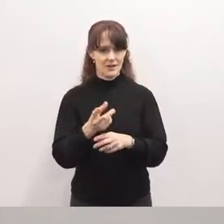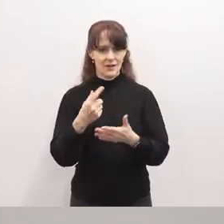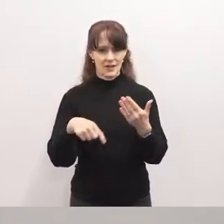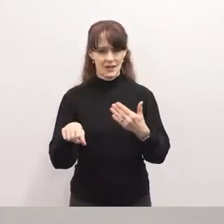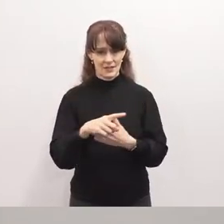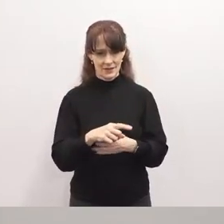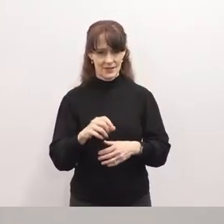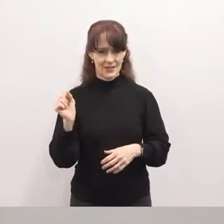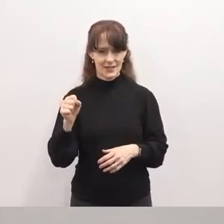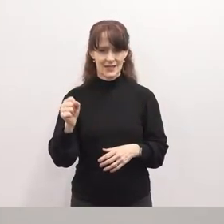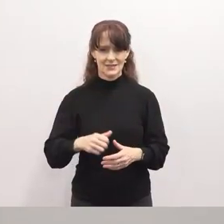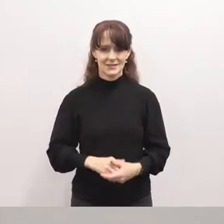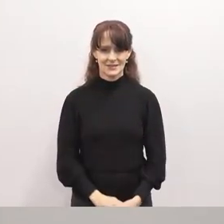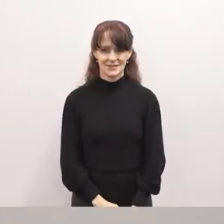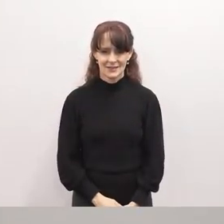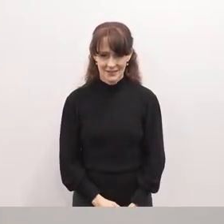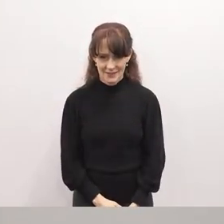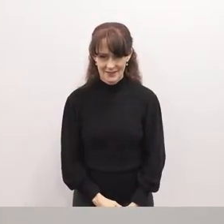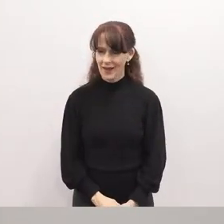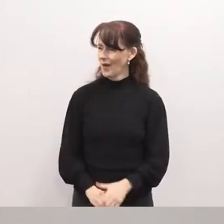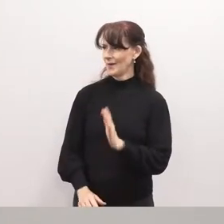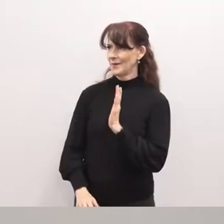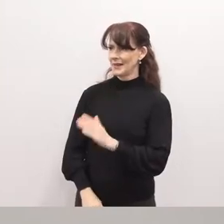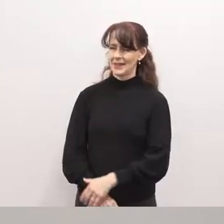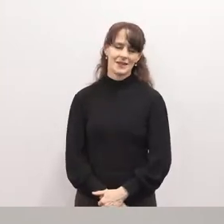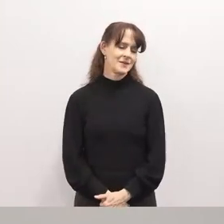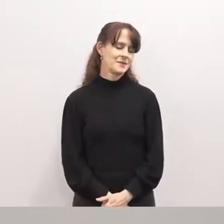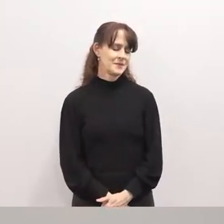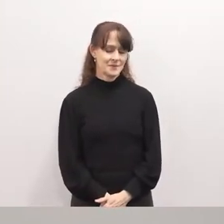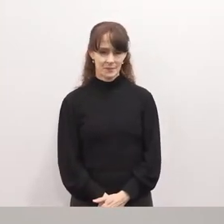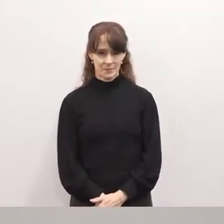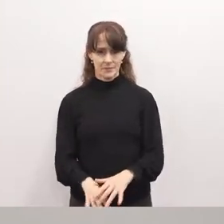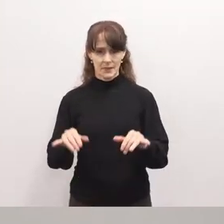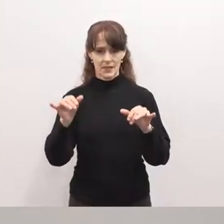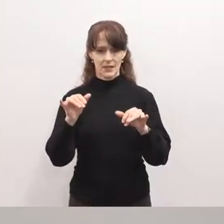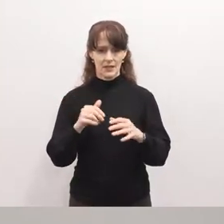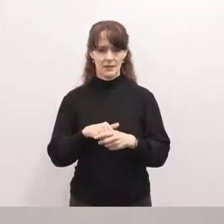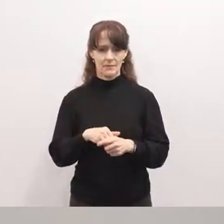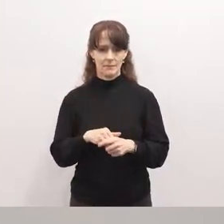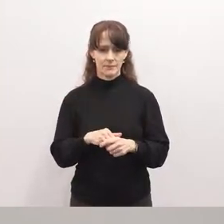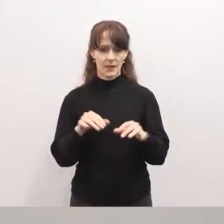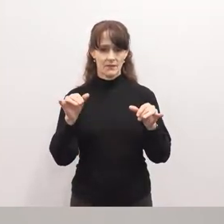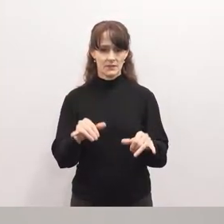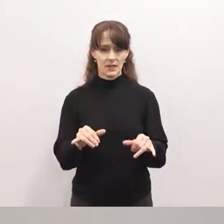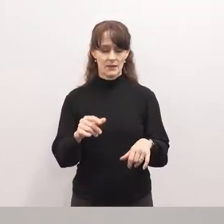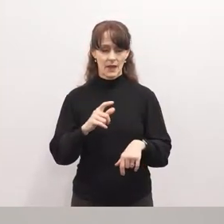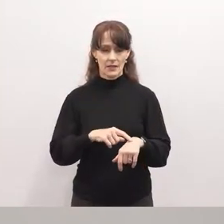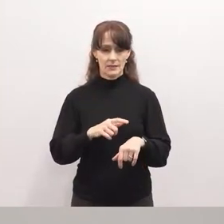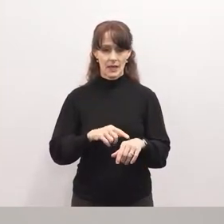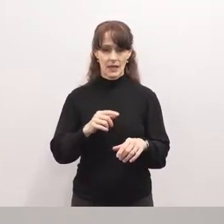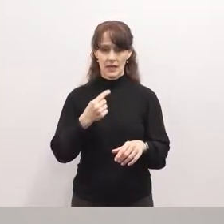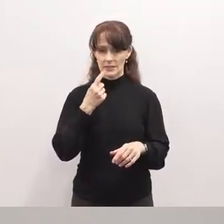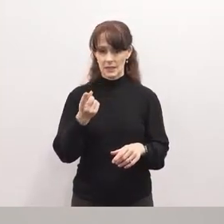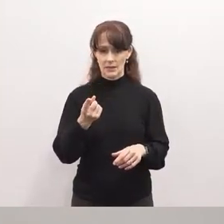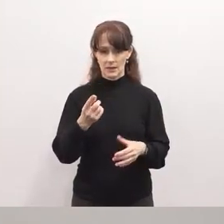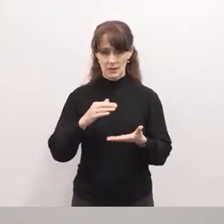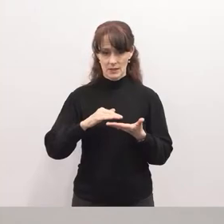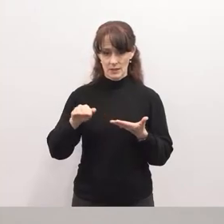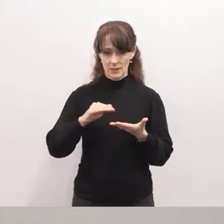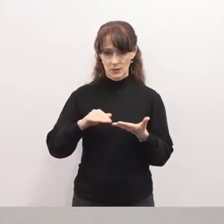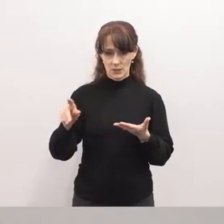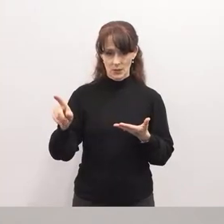so. I will. So I'm going to have you stay. Usually this is the time where I tell the student, you